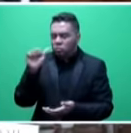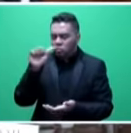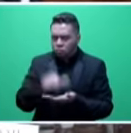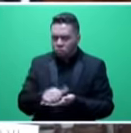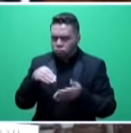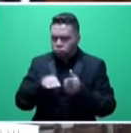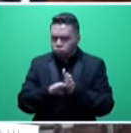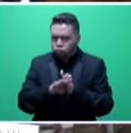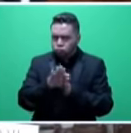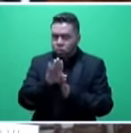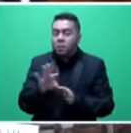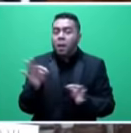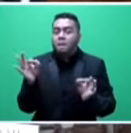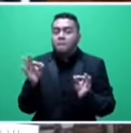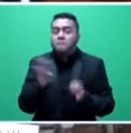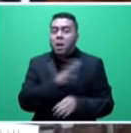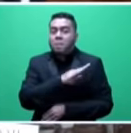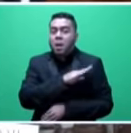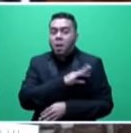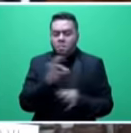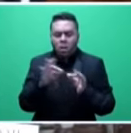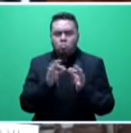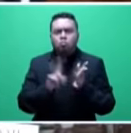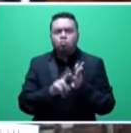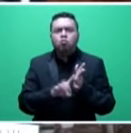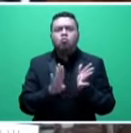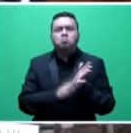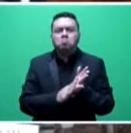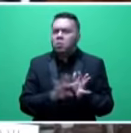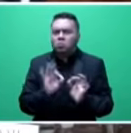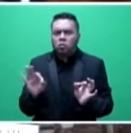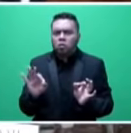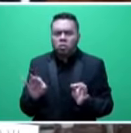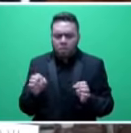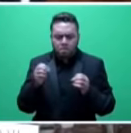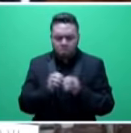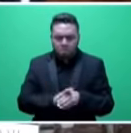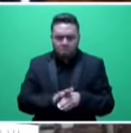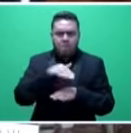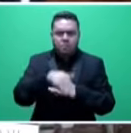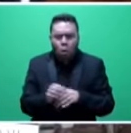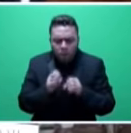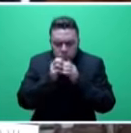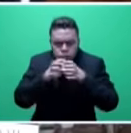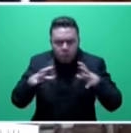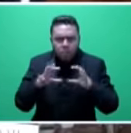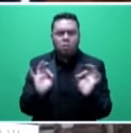by some as the Mbani Marama boom for our economy. Not a bump, nor a bubble, but an economic